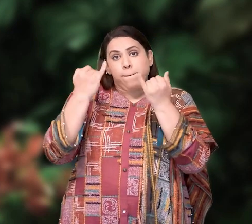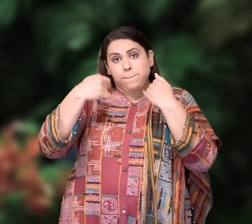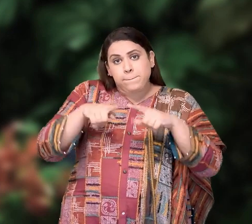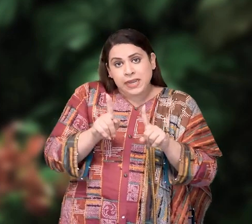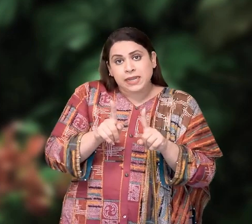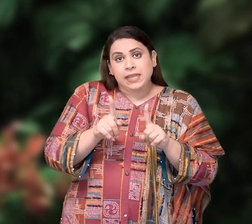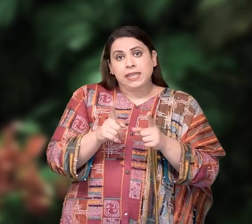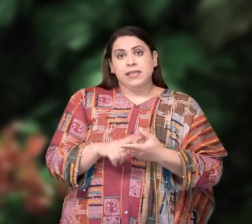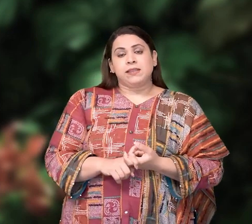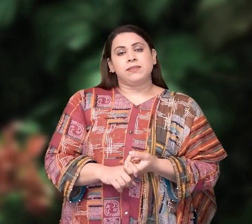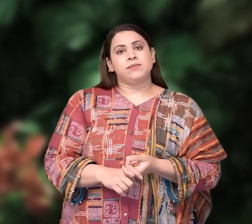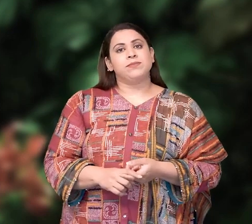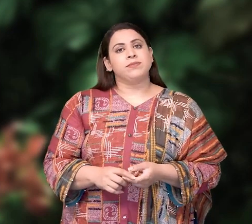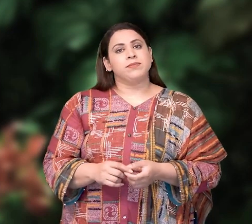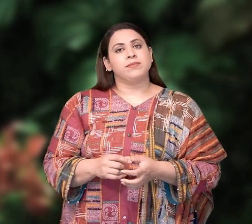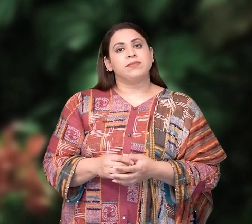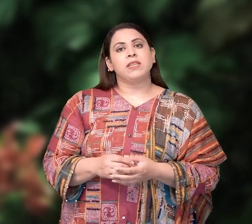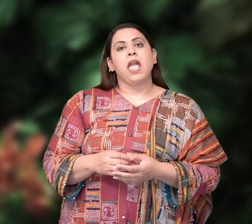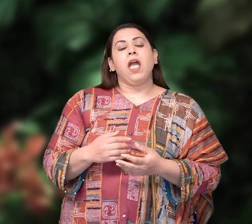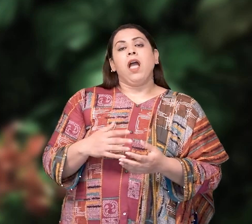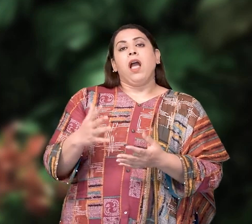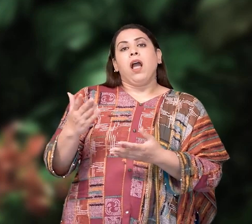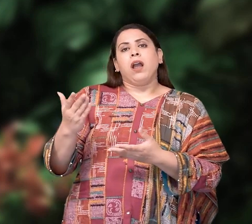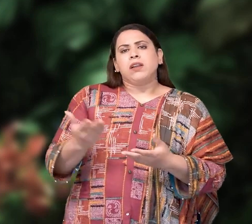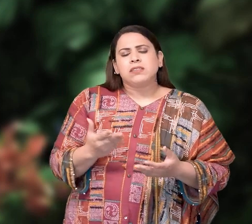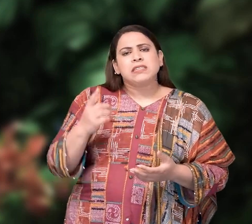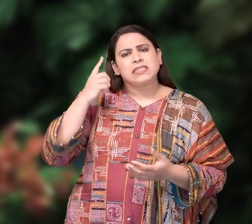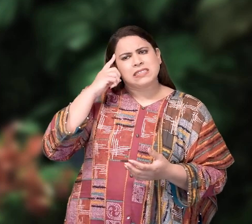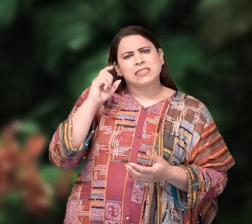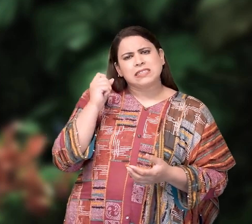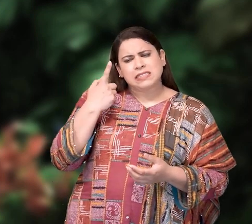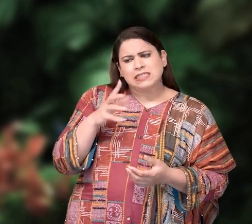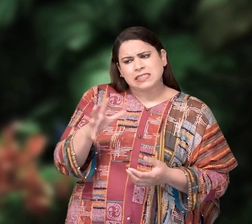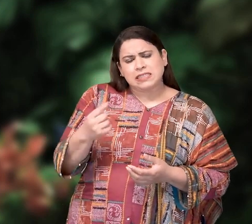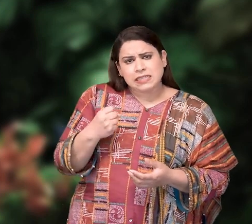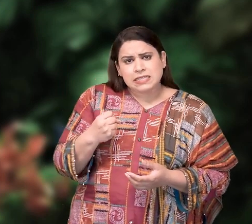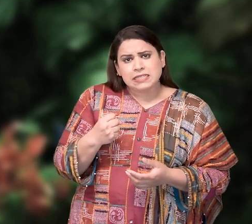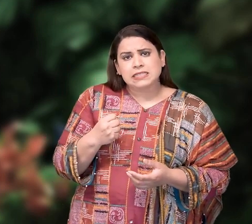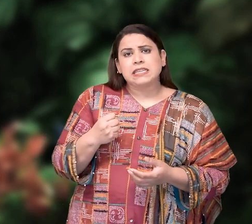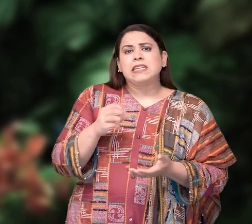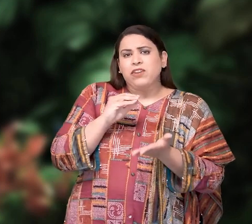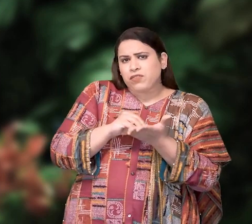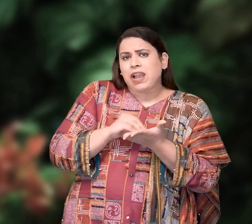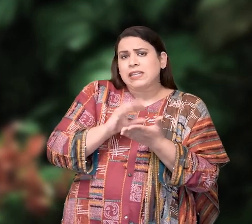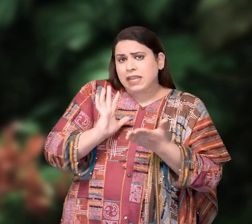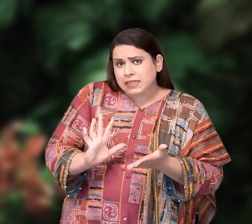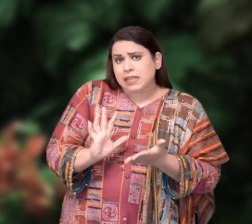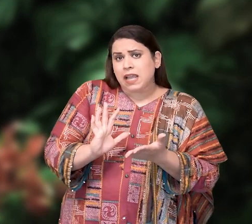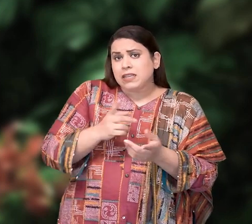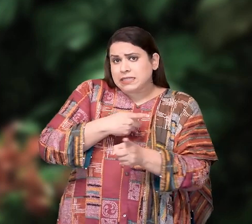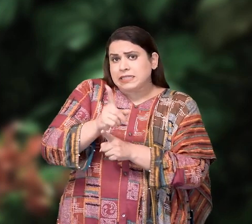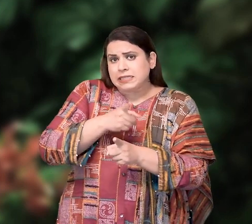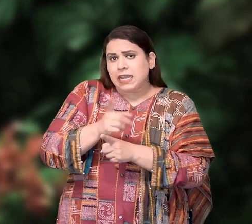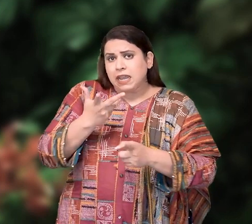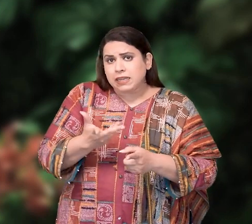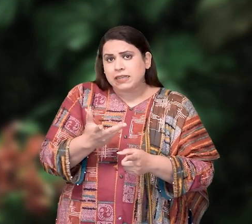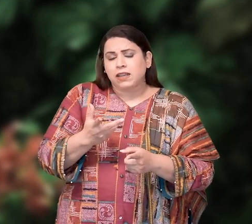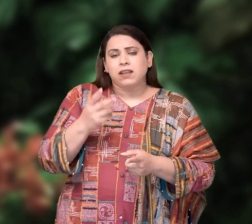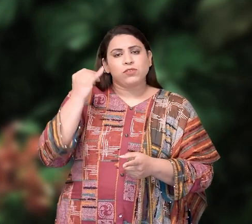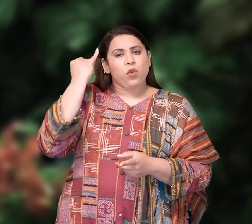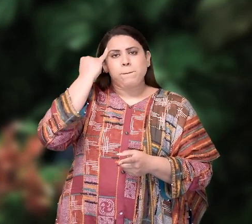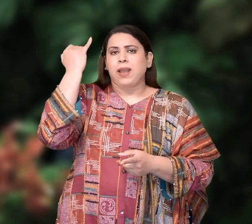happen to them. The risk of someone taking advantage of them is greater than anyone could